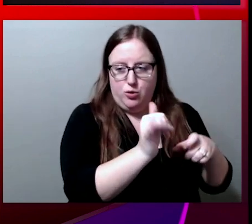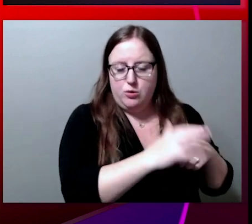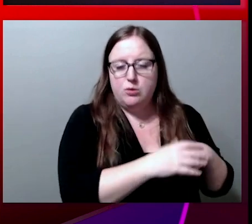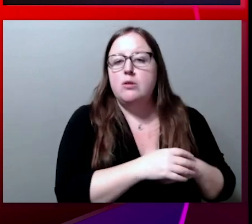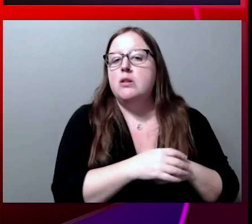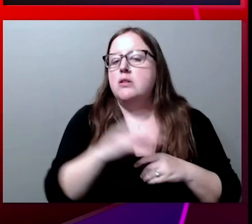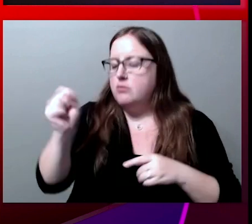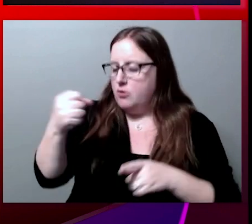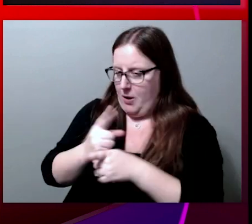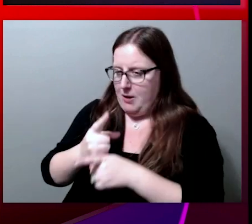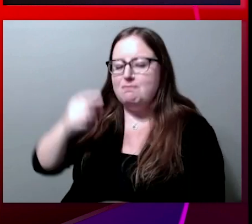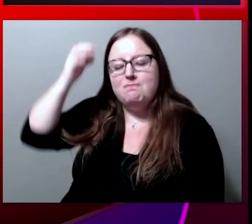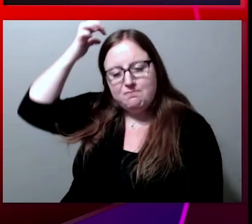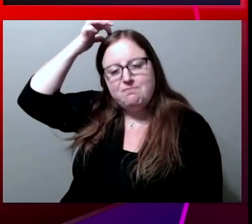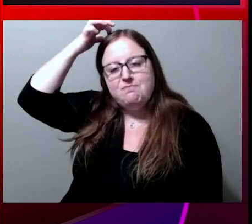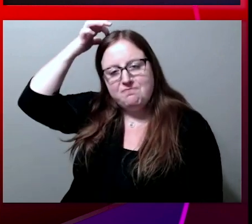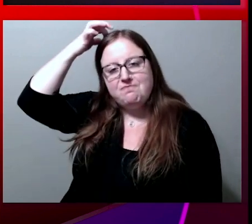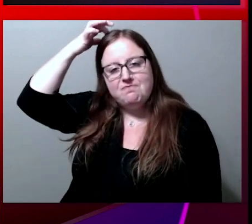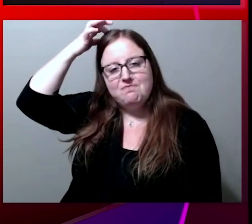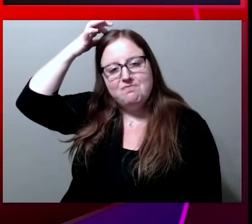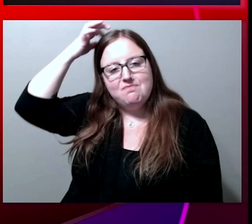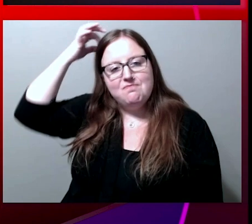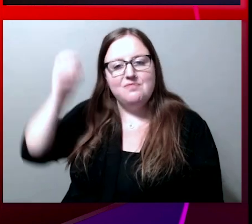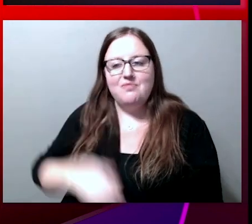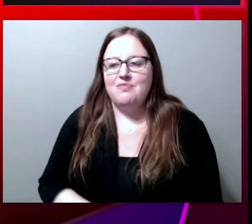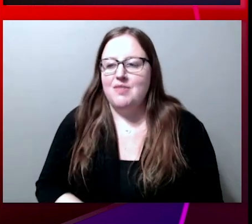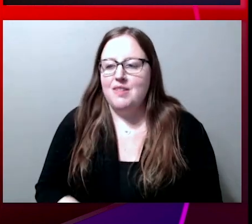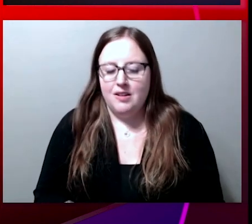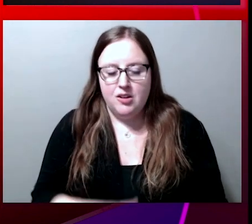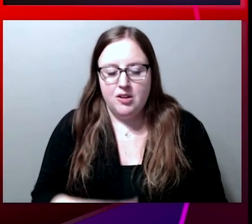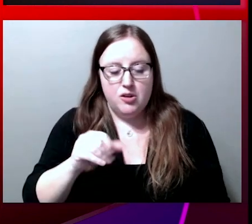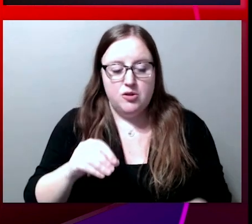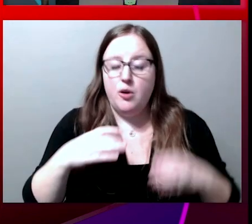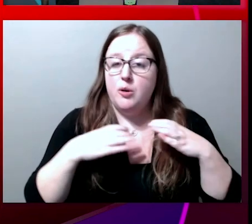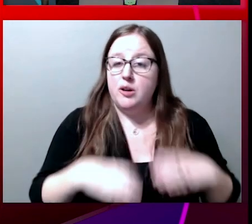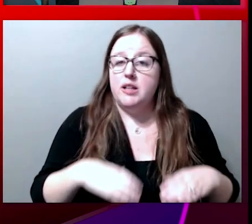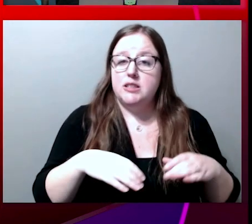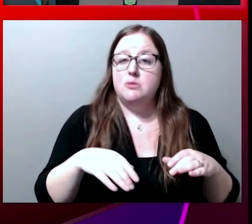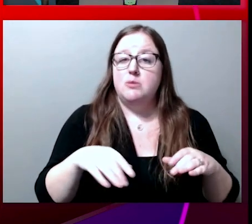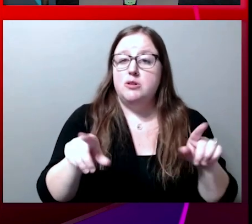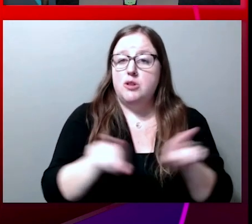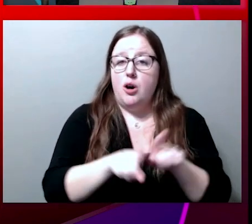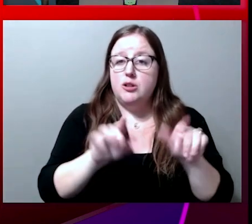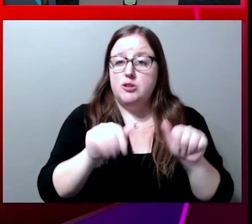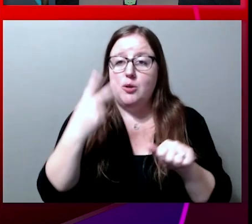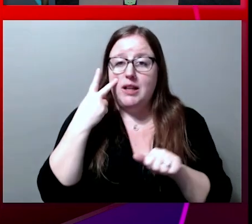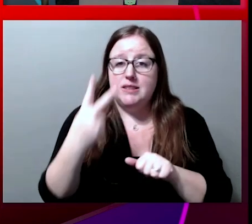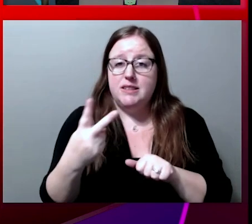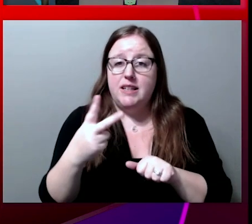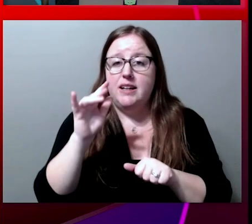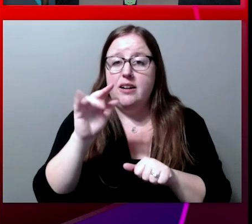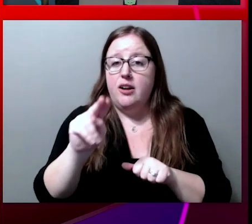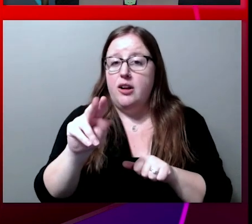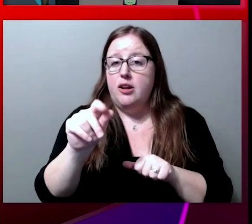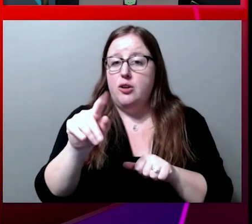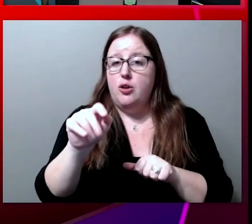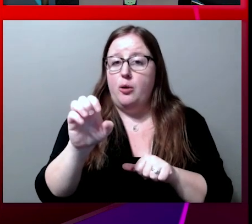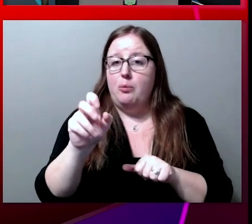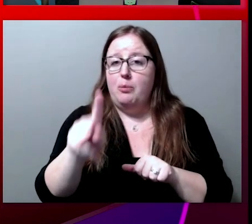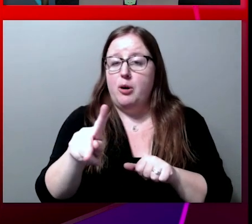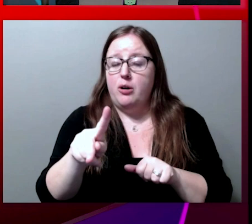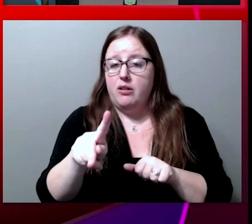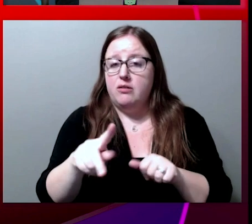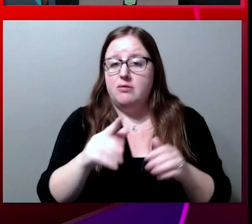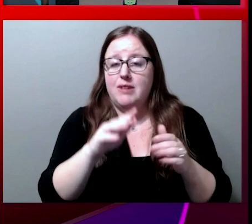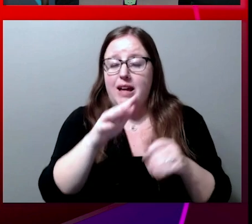exactly. So customers can also get into a notebook environment where they can see all the examples on how they